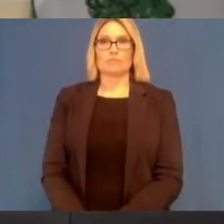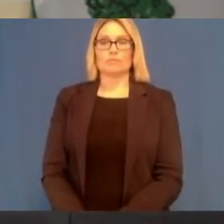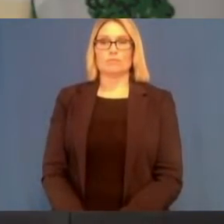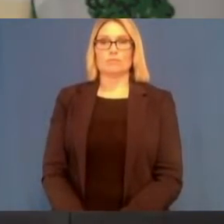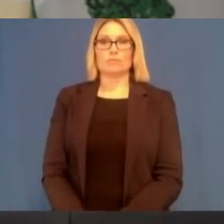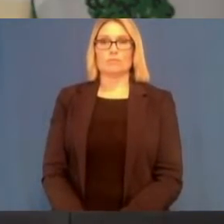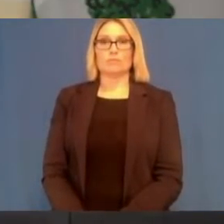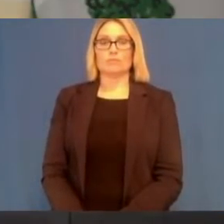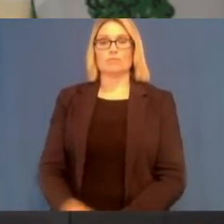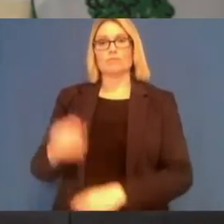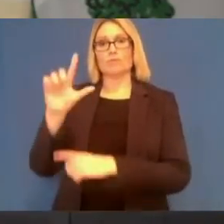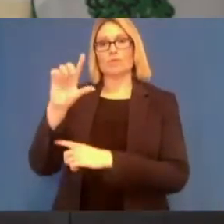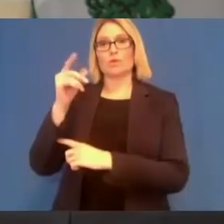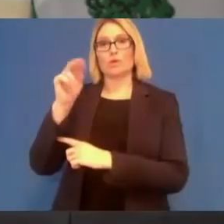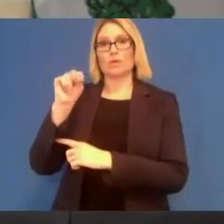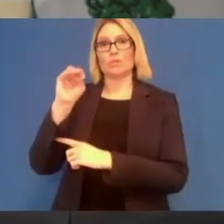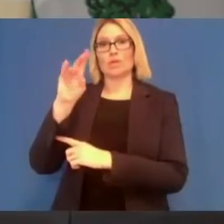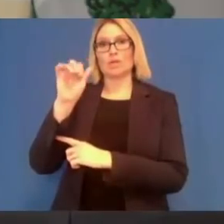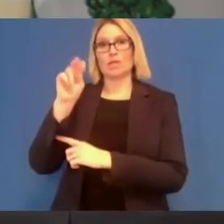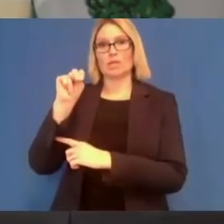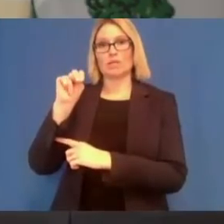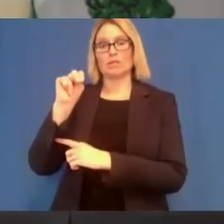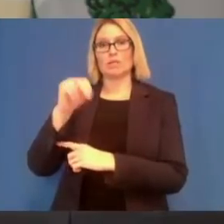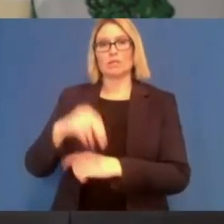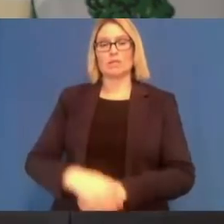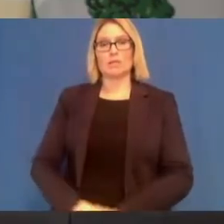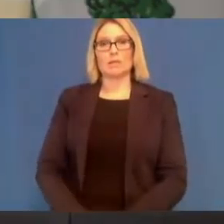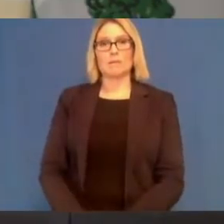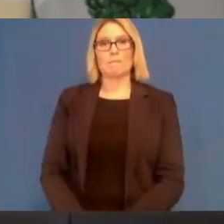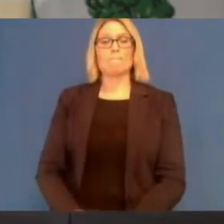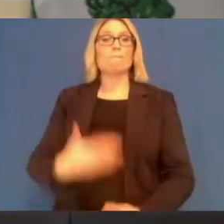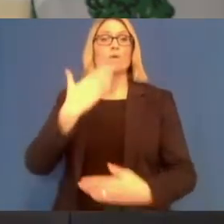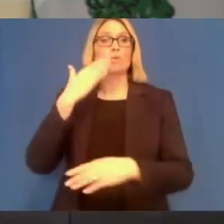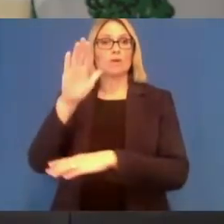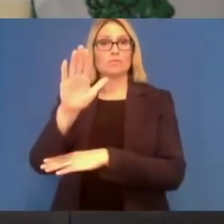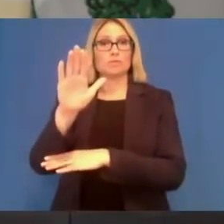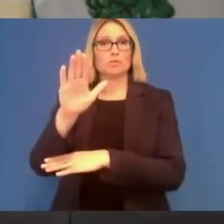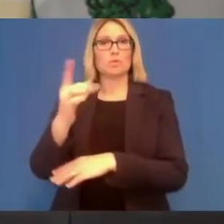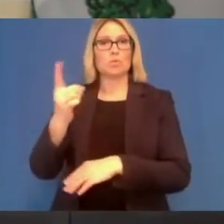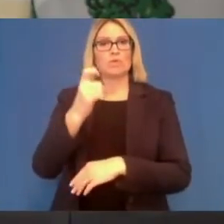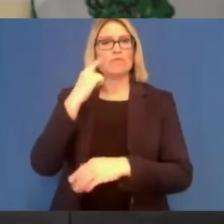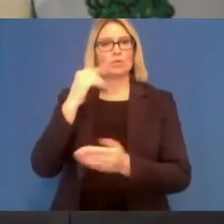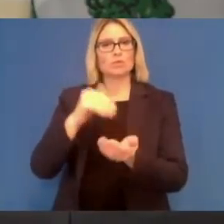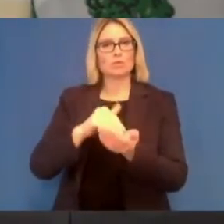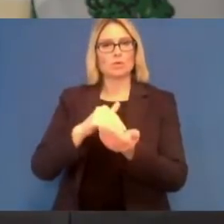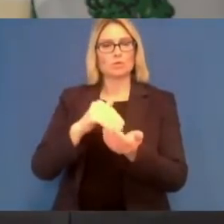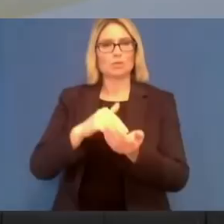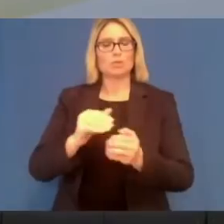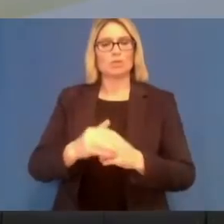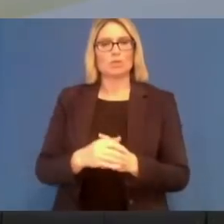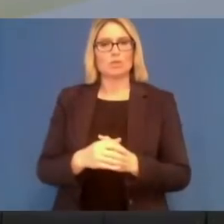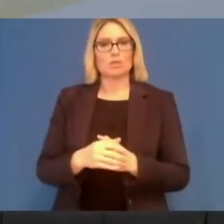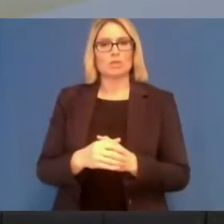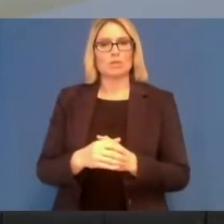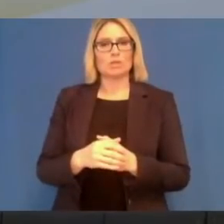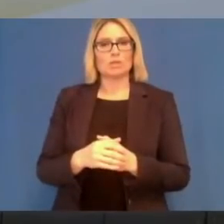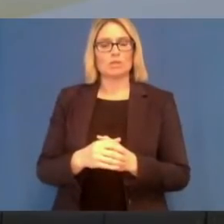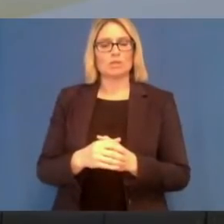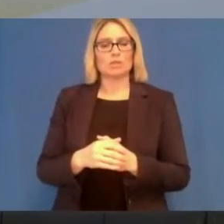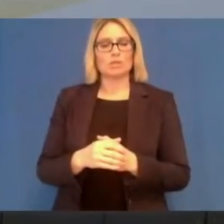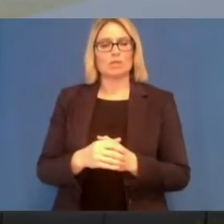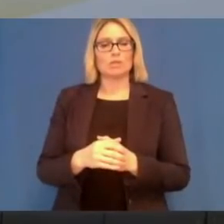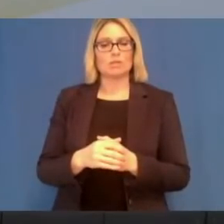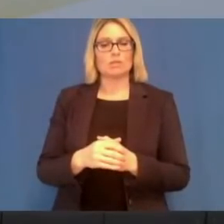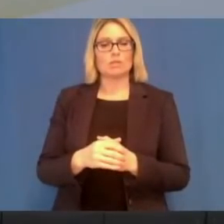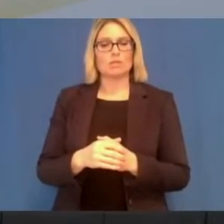Logan McLean, The Guardian. Good afternoon. Question for Dr. Morrison. Yesterday, and today